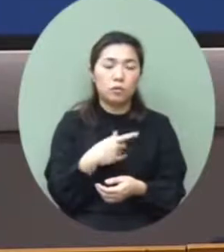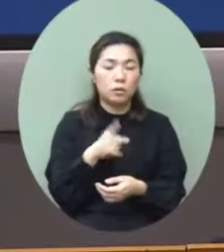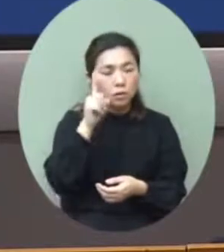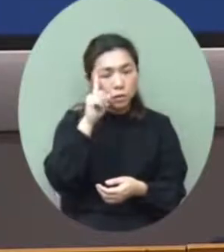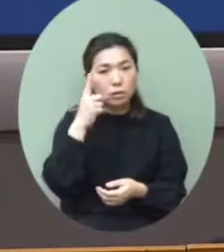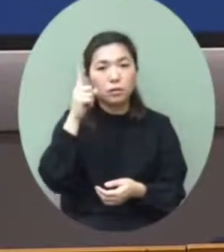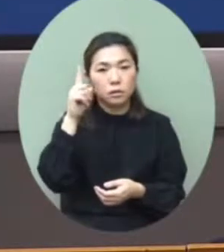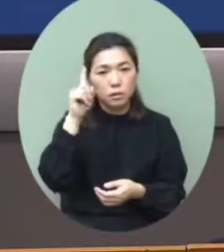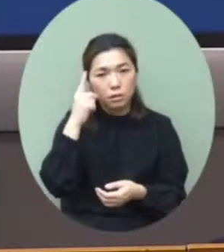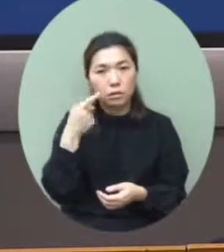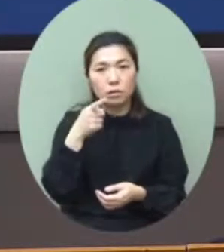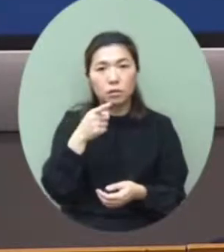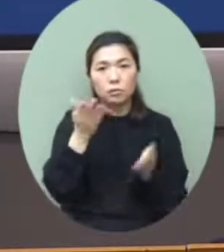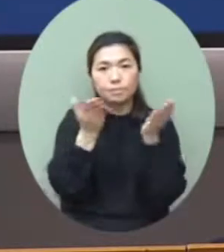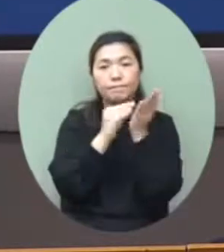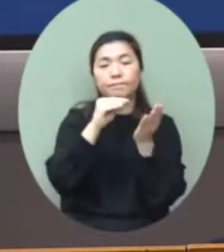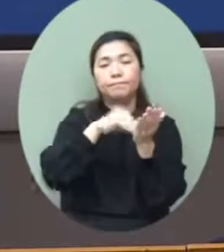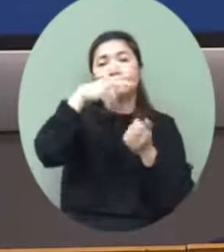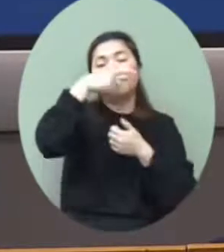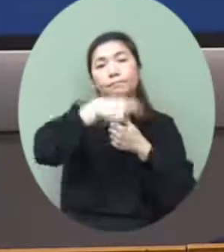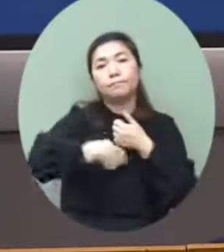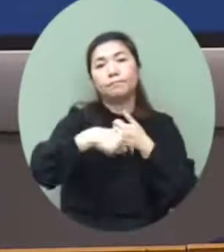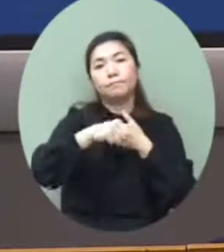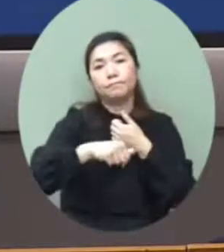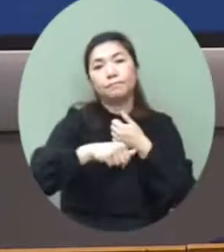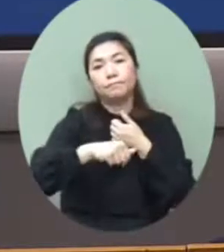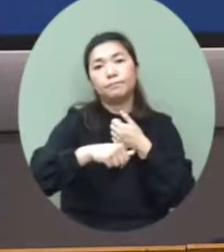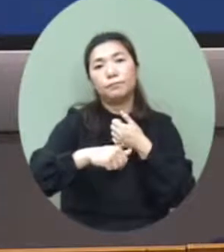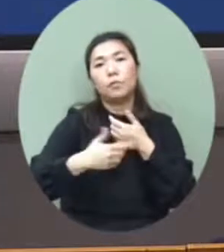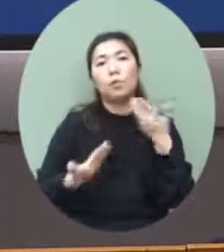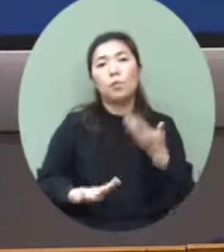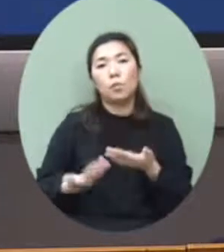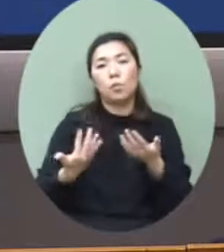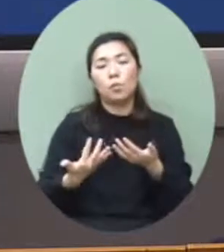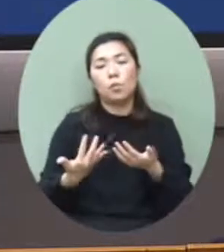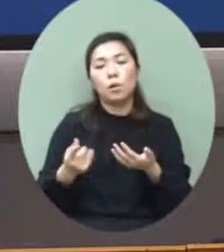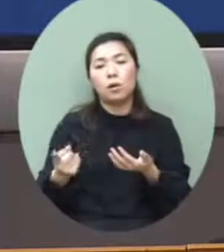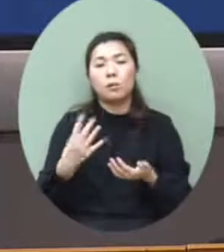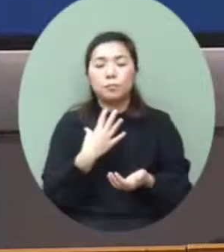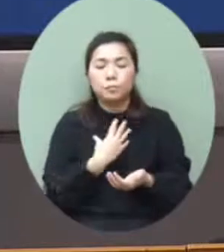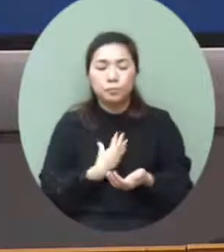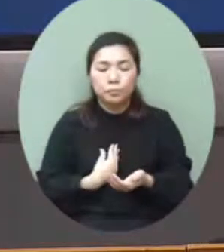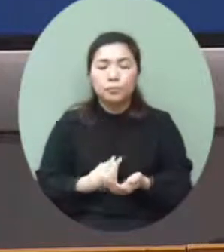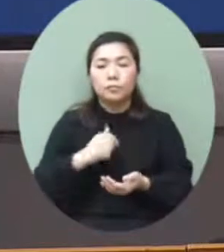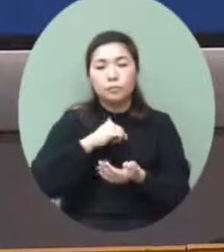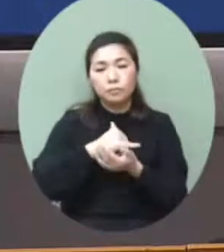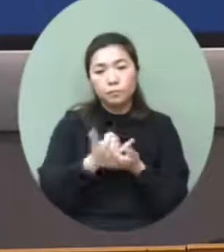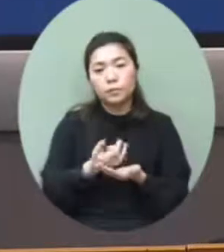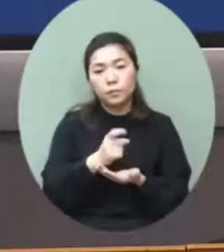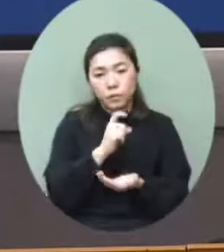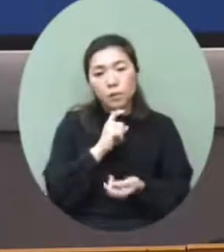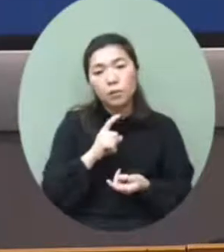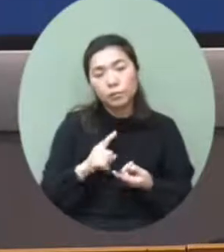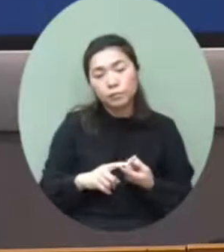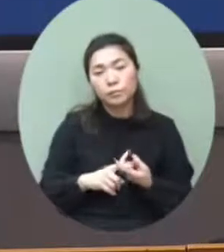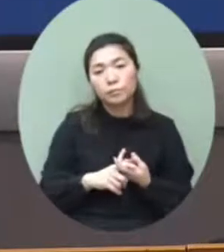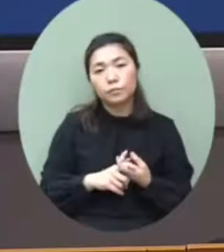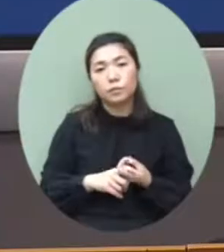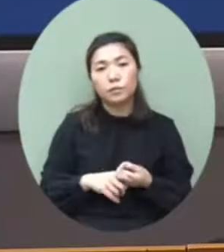In the fifth wave of the epidemic, we can see how severe the pandemic was based on